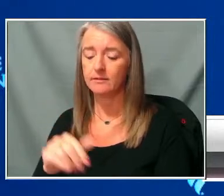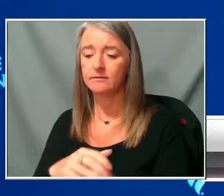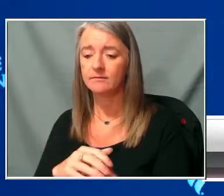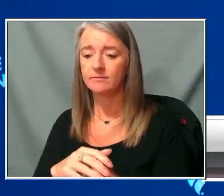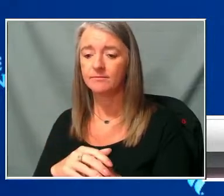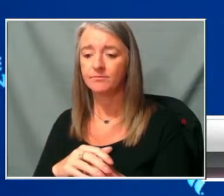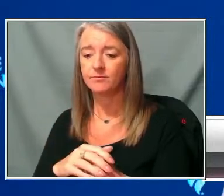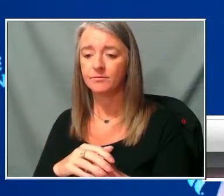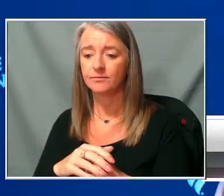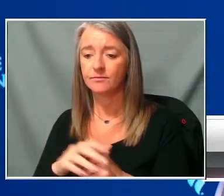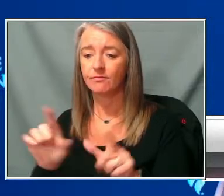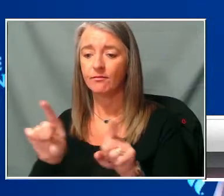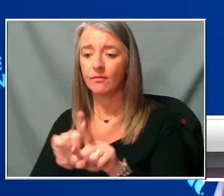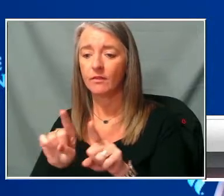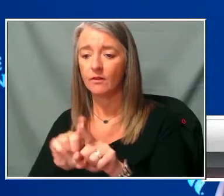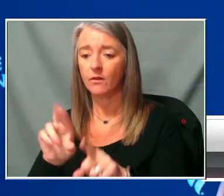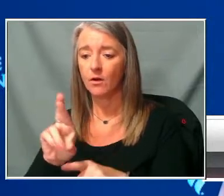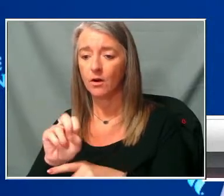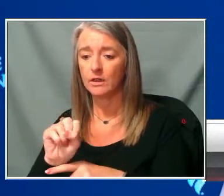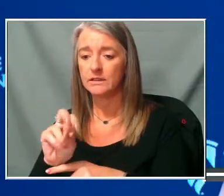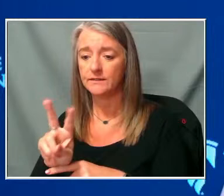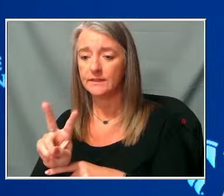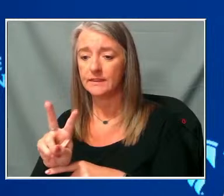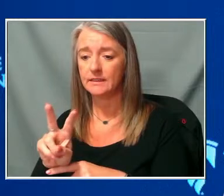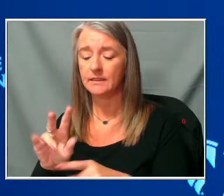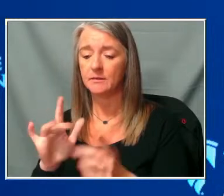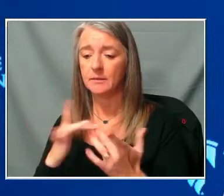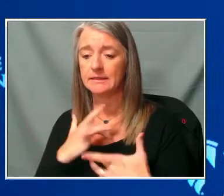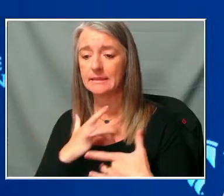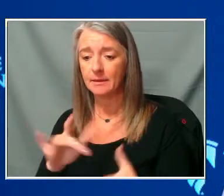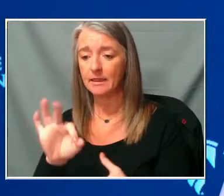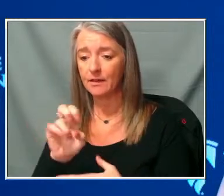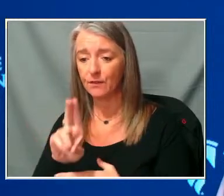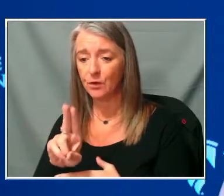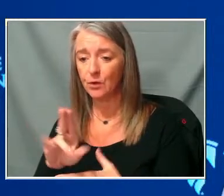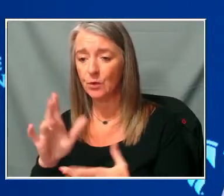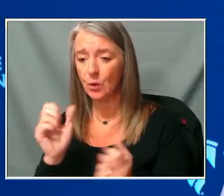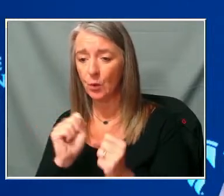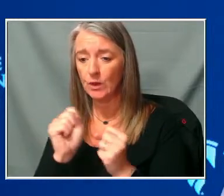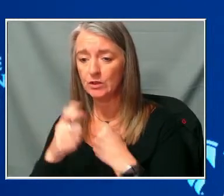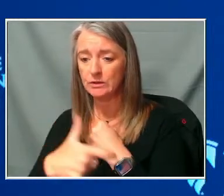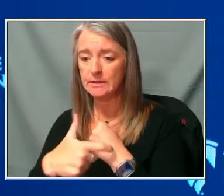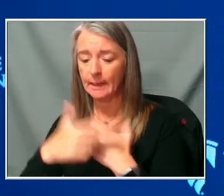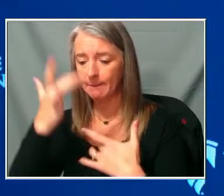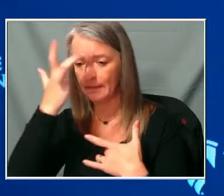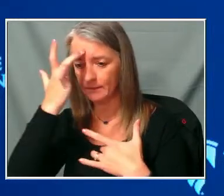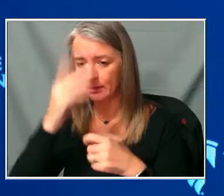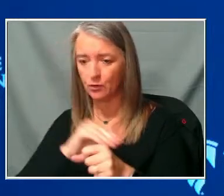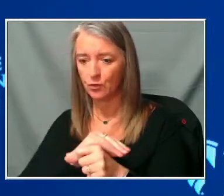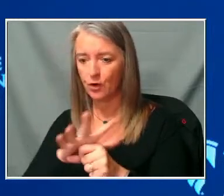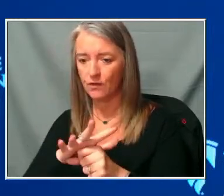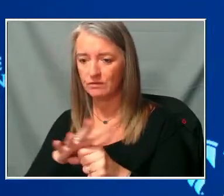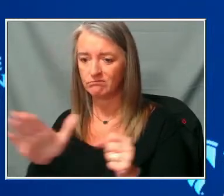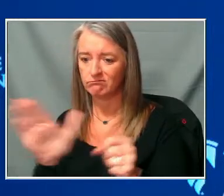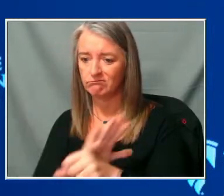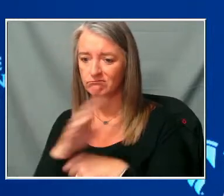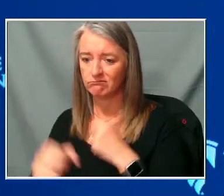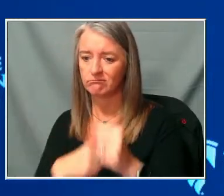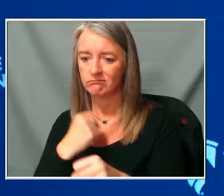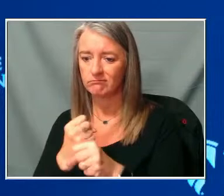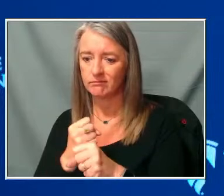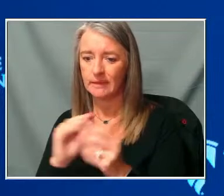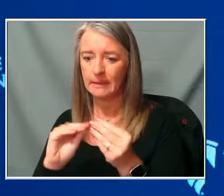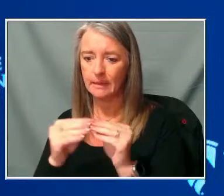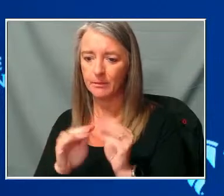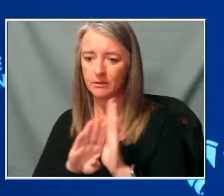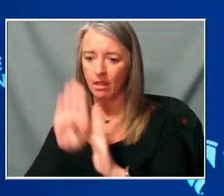But typically it's a winter illness. But COVID has been all year long. The numbers go up and